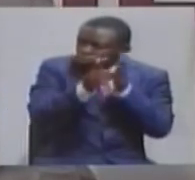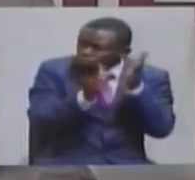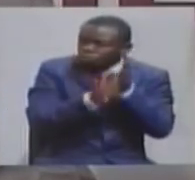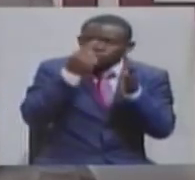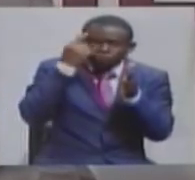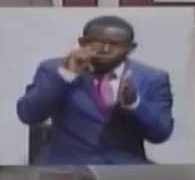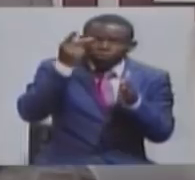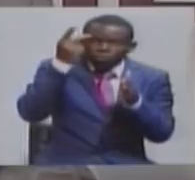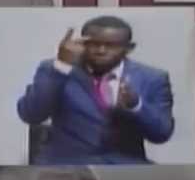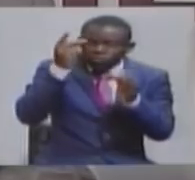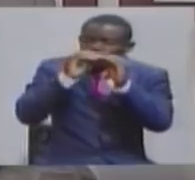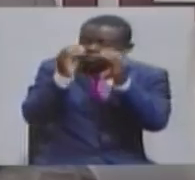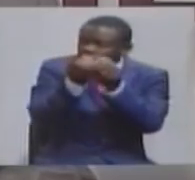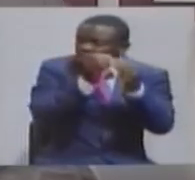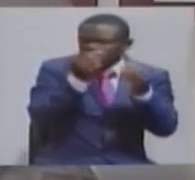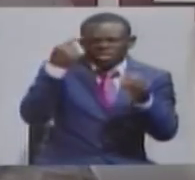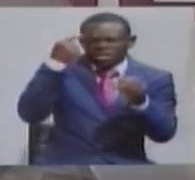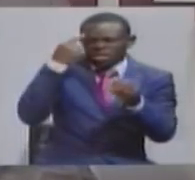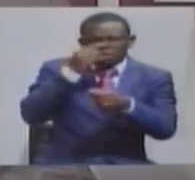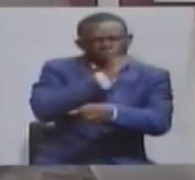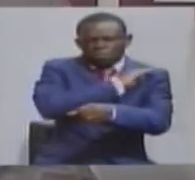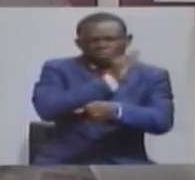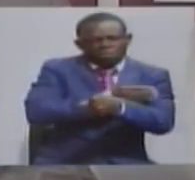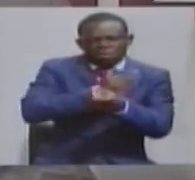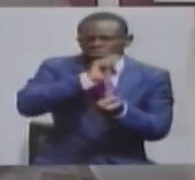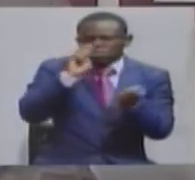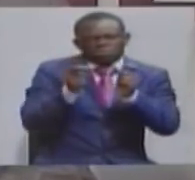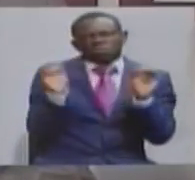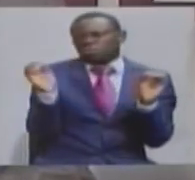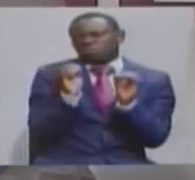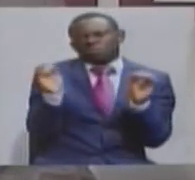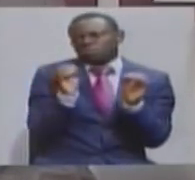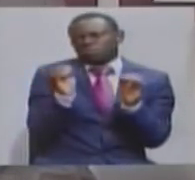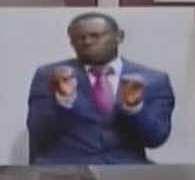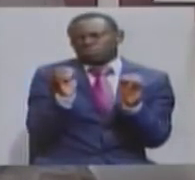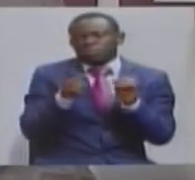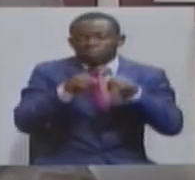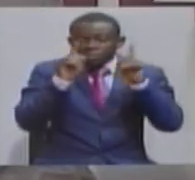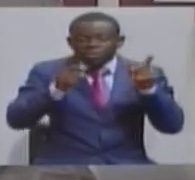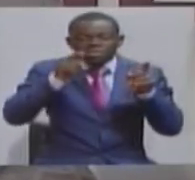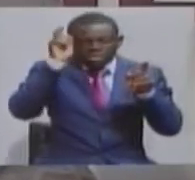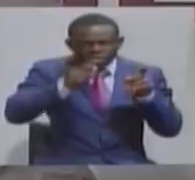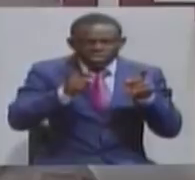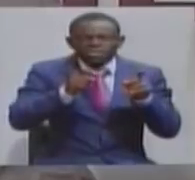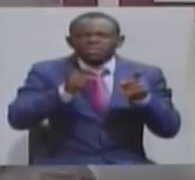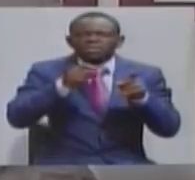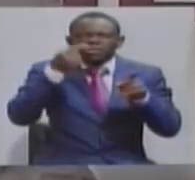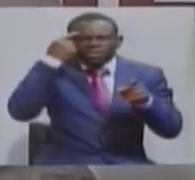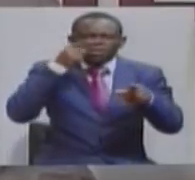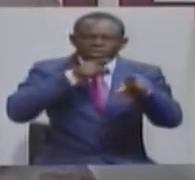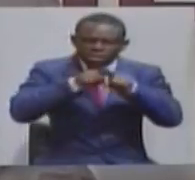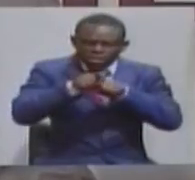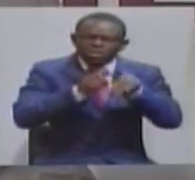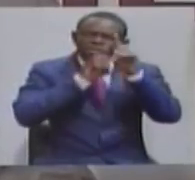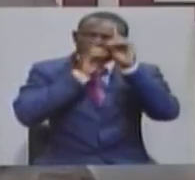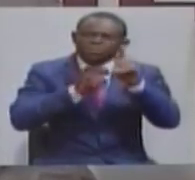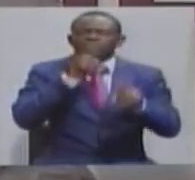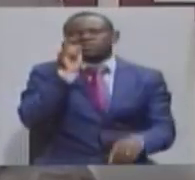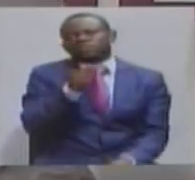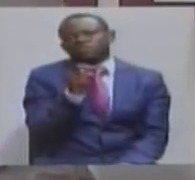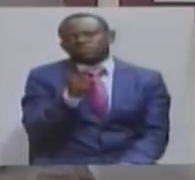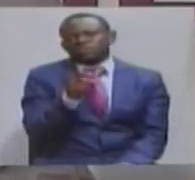in the political parties bill, surely somebody must come to a conclusion. We can't leave it hanging. We'll have to make a decision.